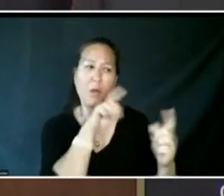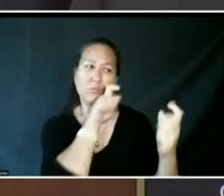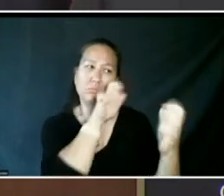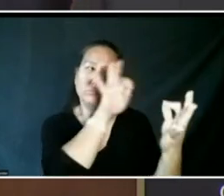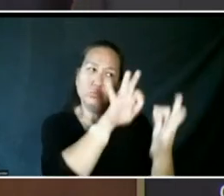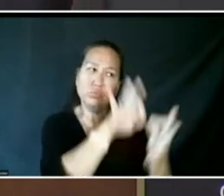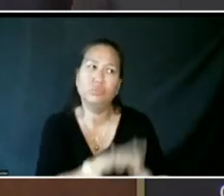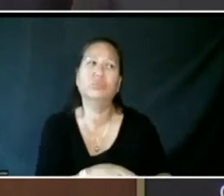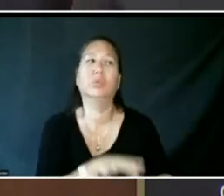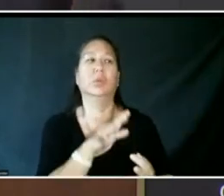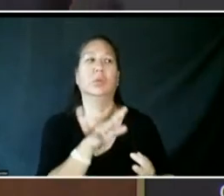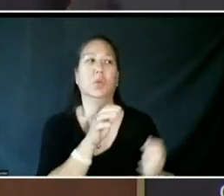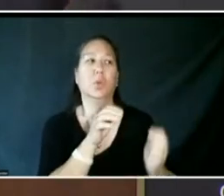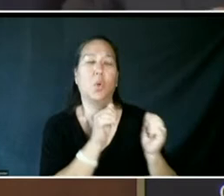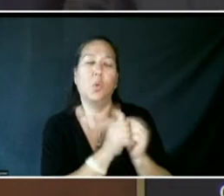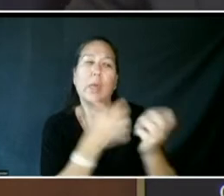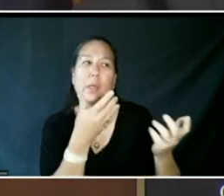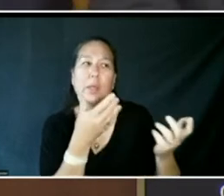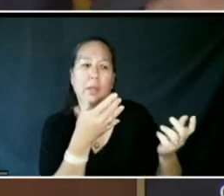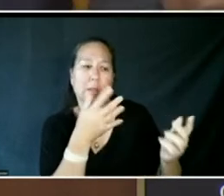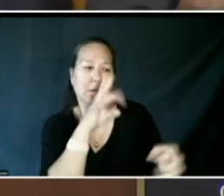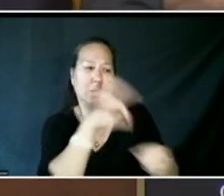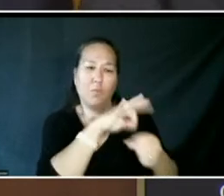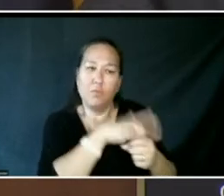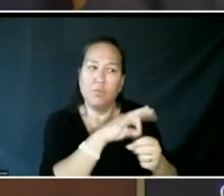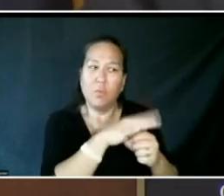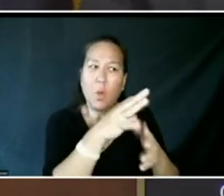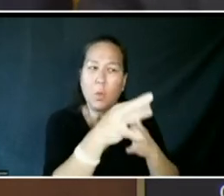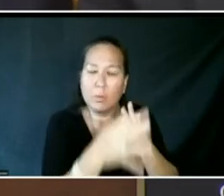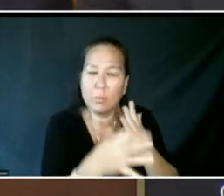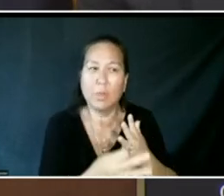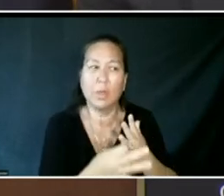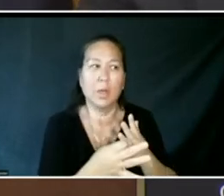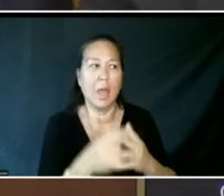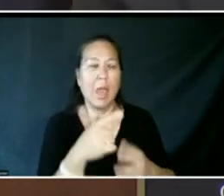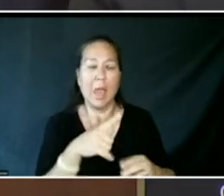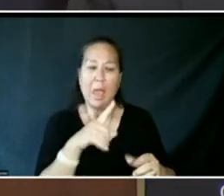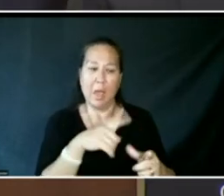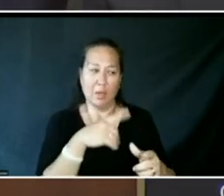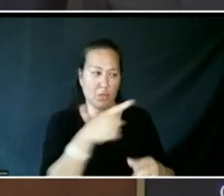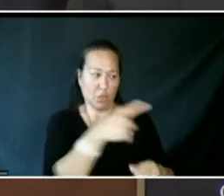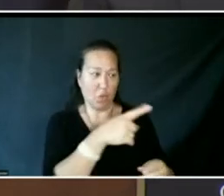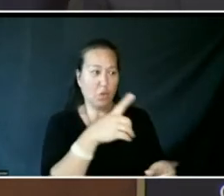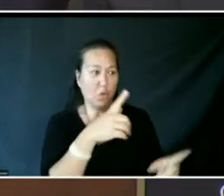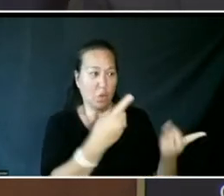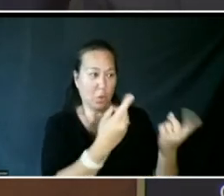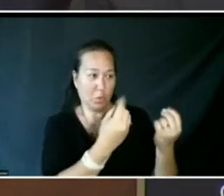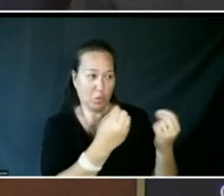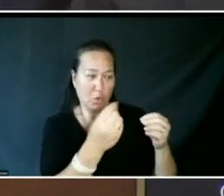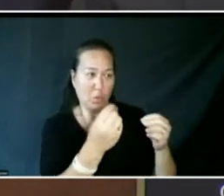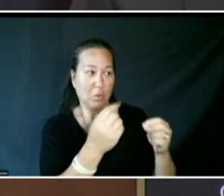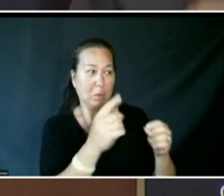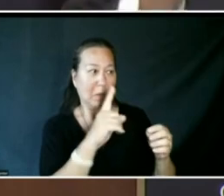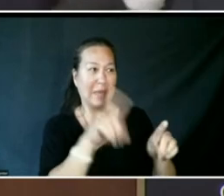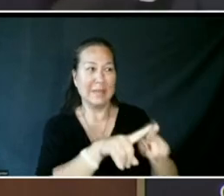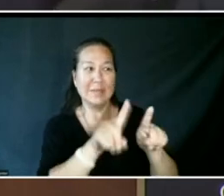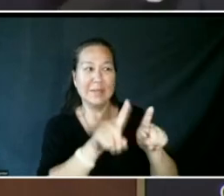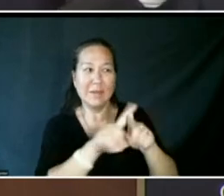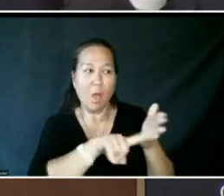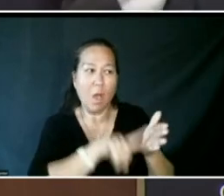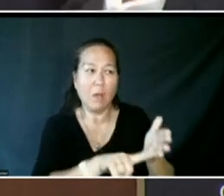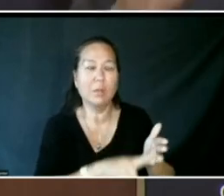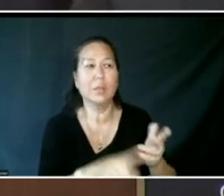included a machine recount, a forensic audit, and a full hand recount of every one of the 5 million ballots cast. Did